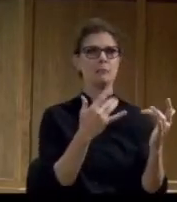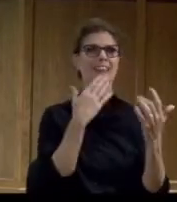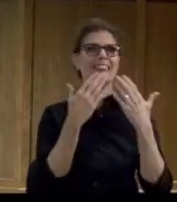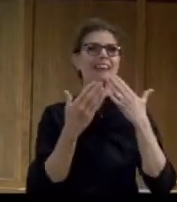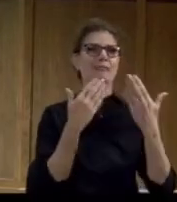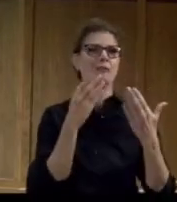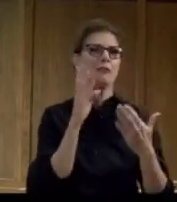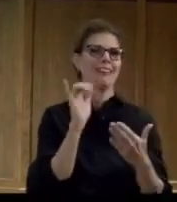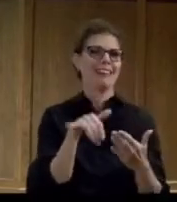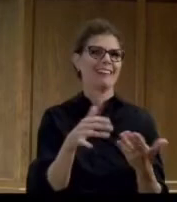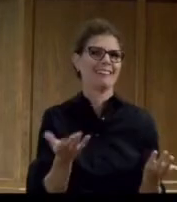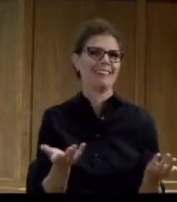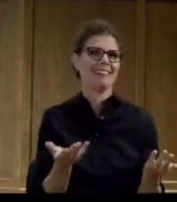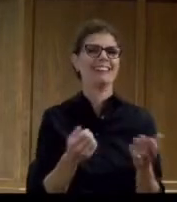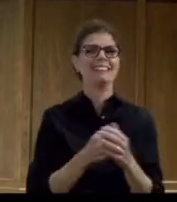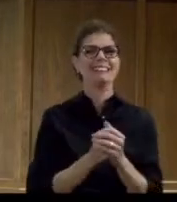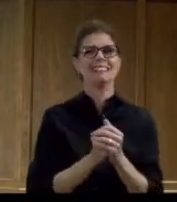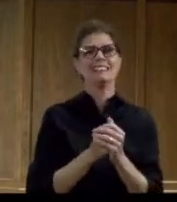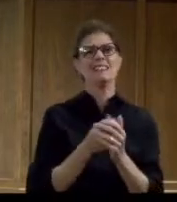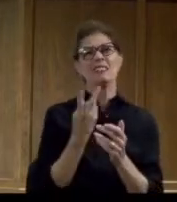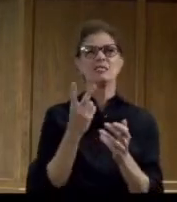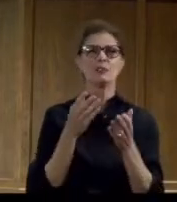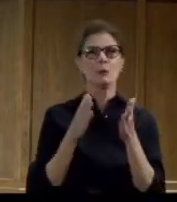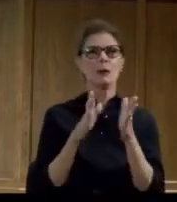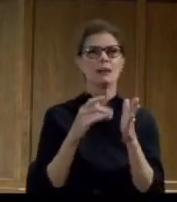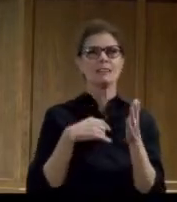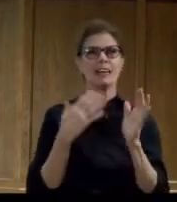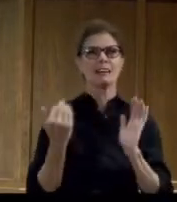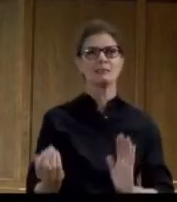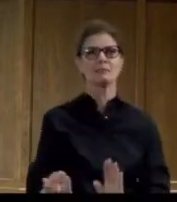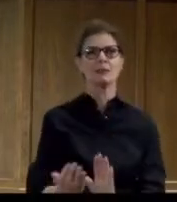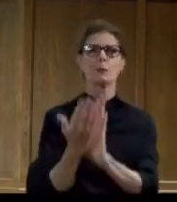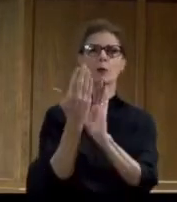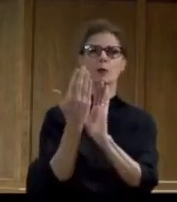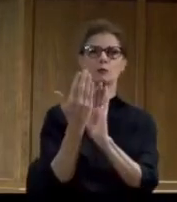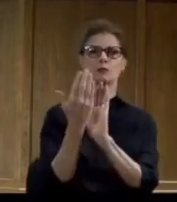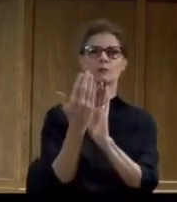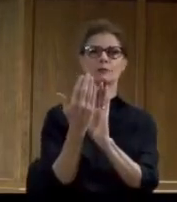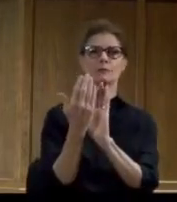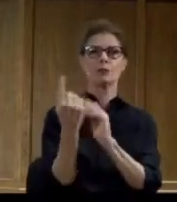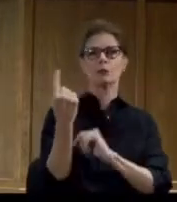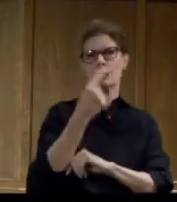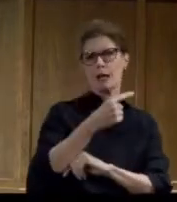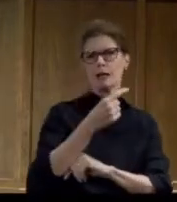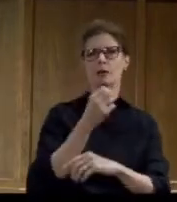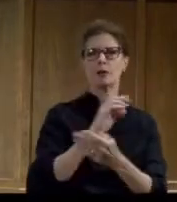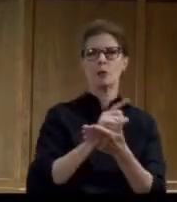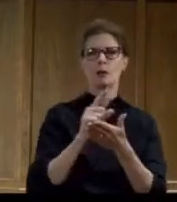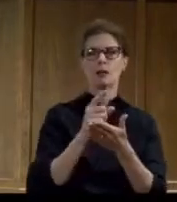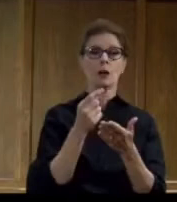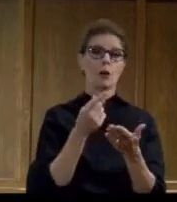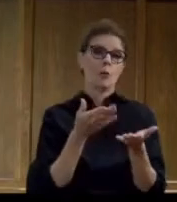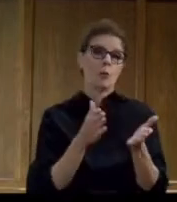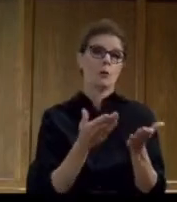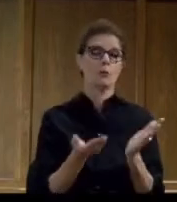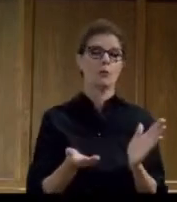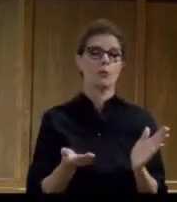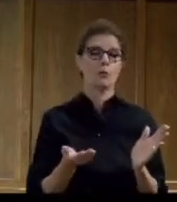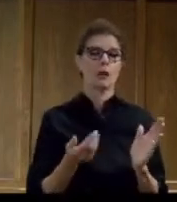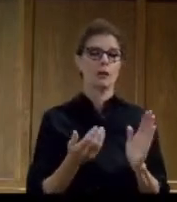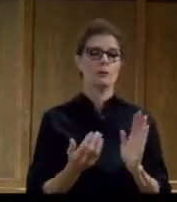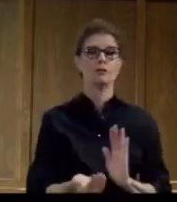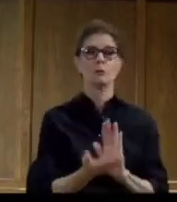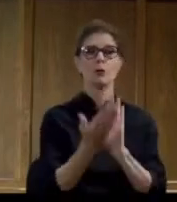two ways to approach a day or to approach a week. One way to approach a day is what I would call